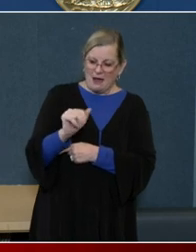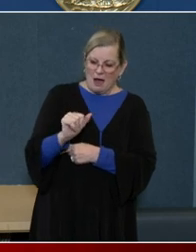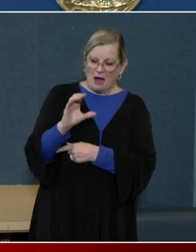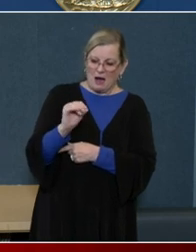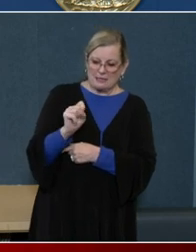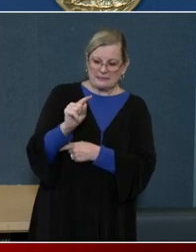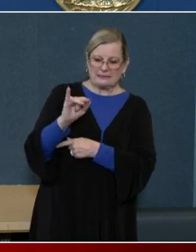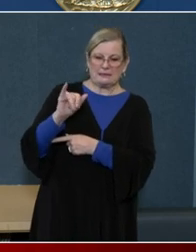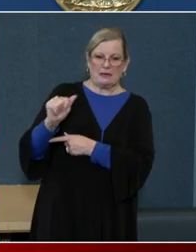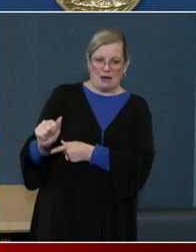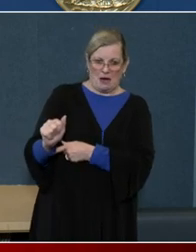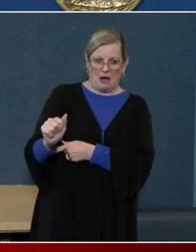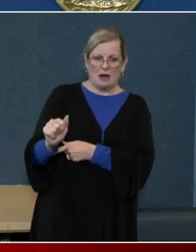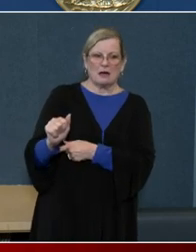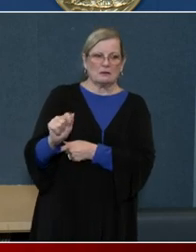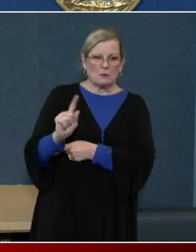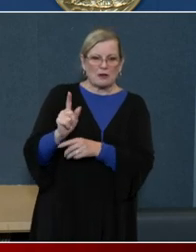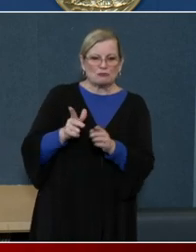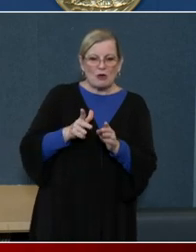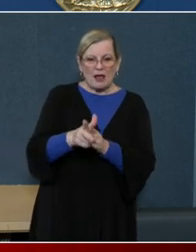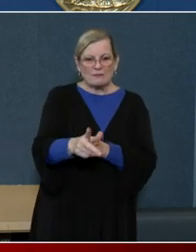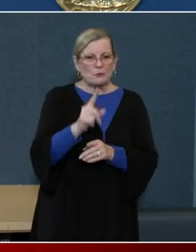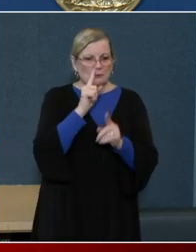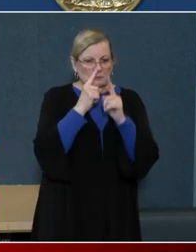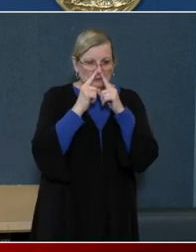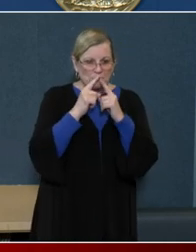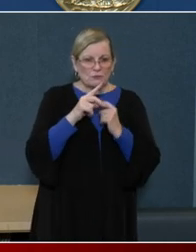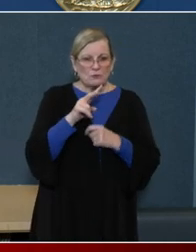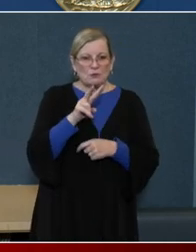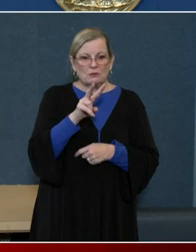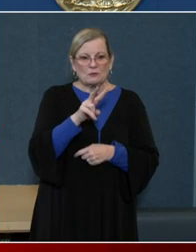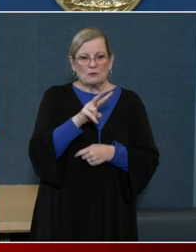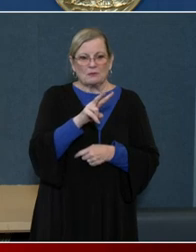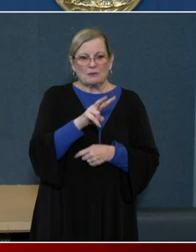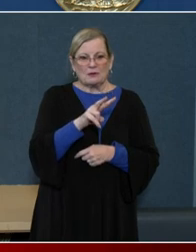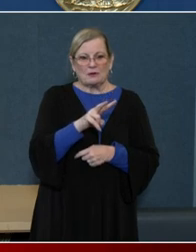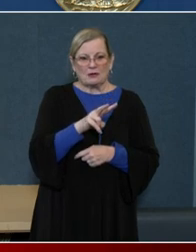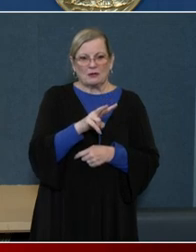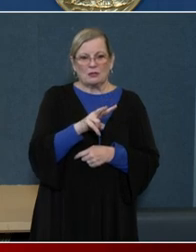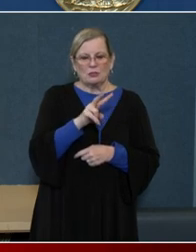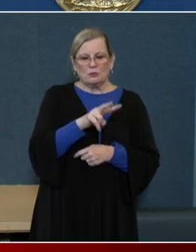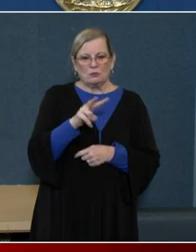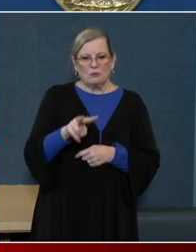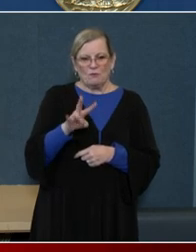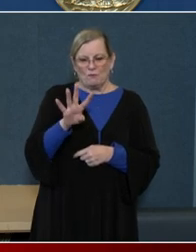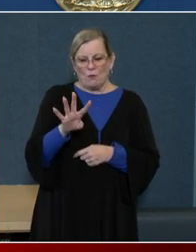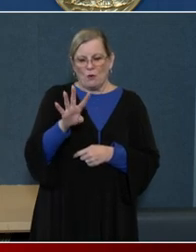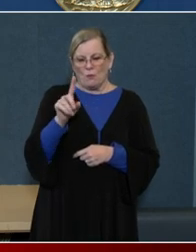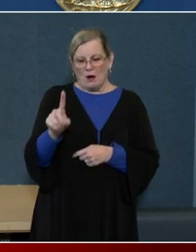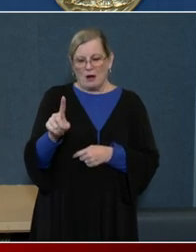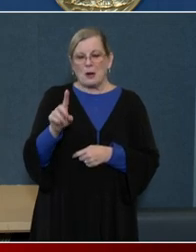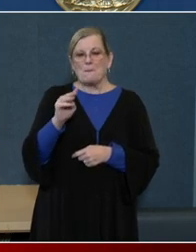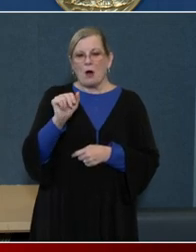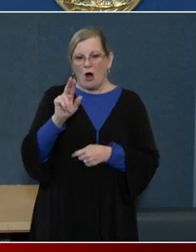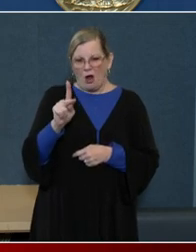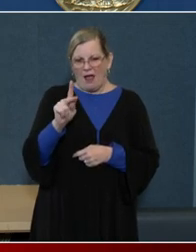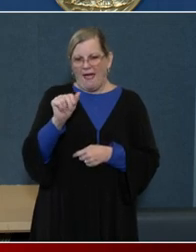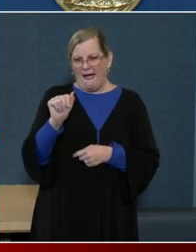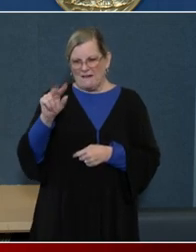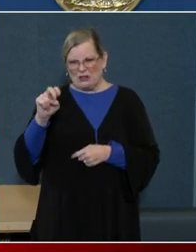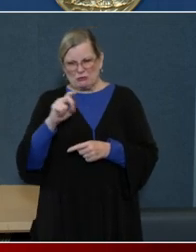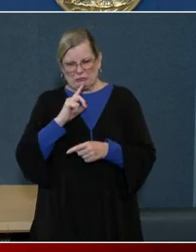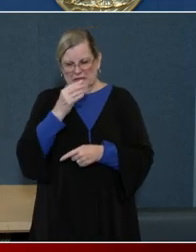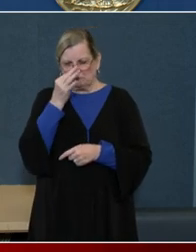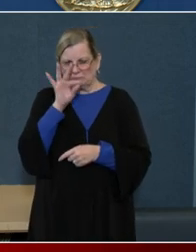at 2241 Martin Luther King Jr. Avenue, just a block away from the big chair.